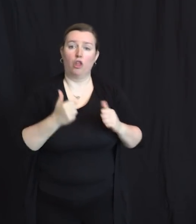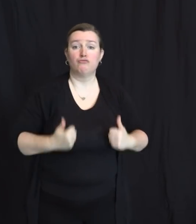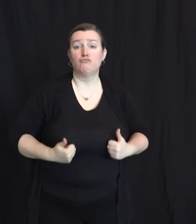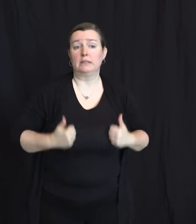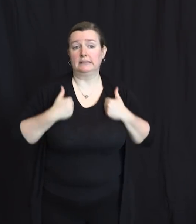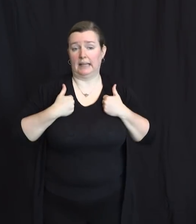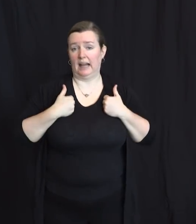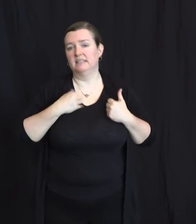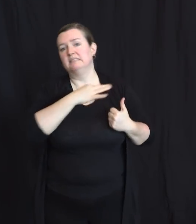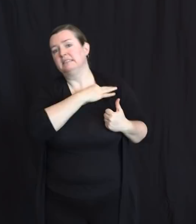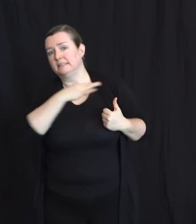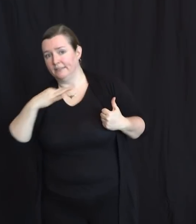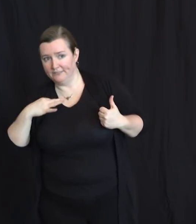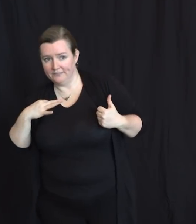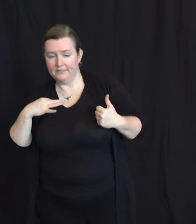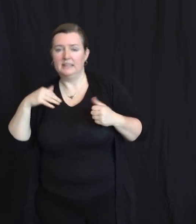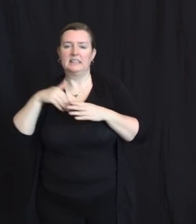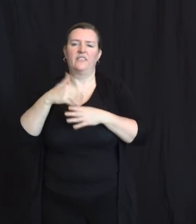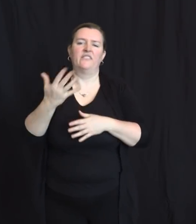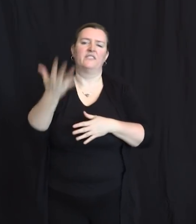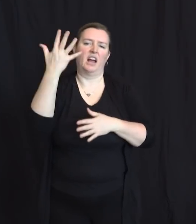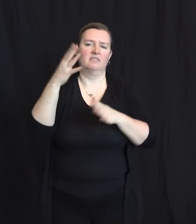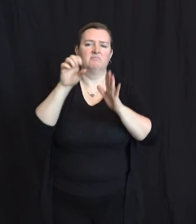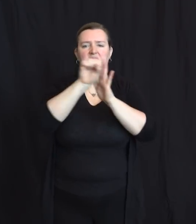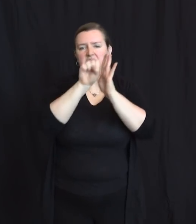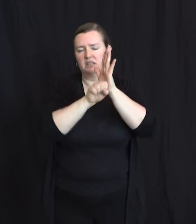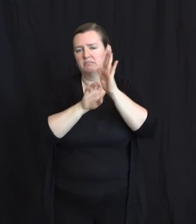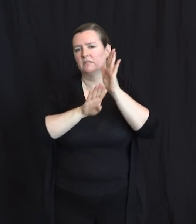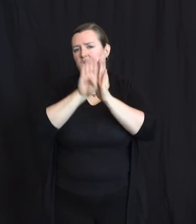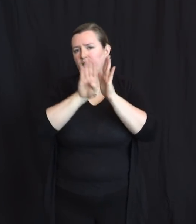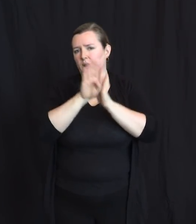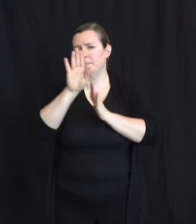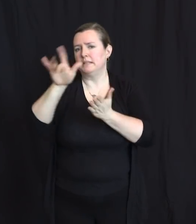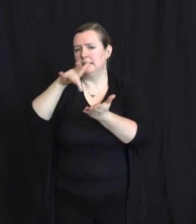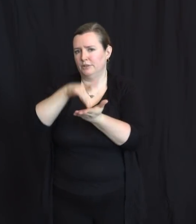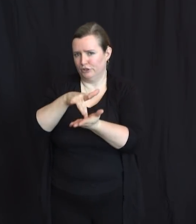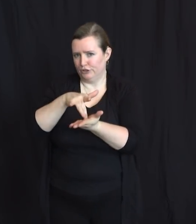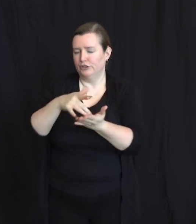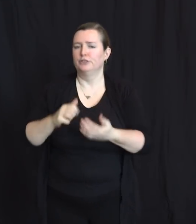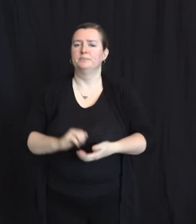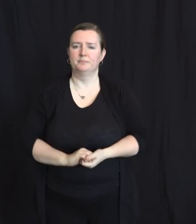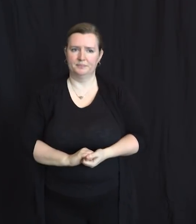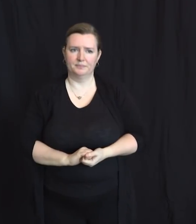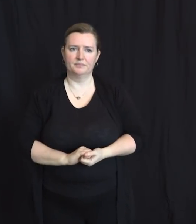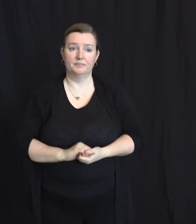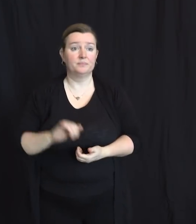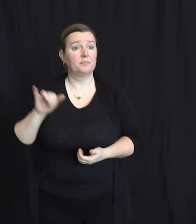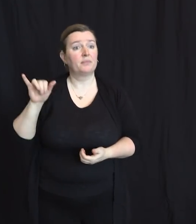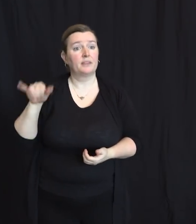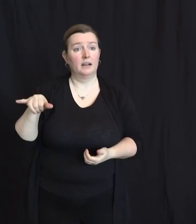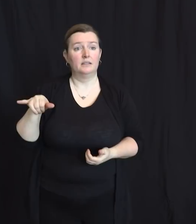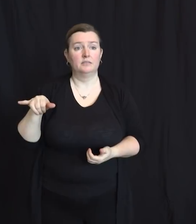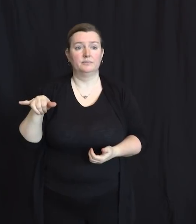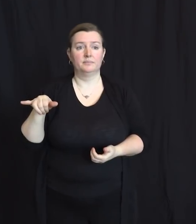state developmental centers. This is a total of more than 5,500 tests, more than